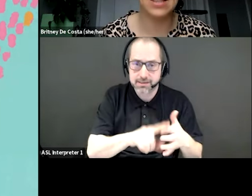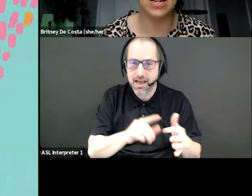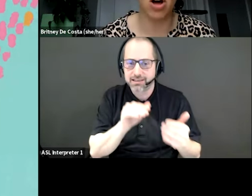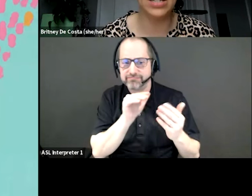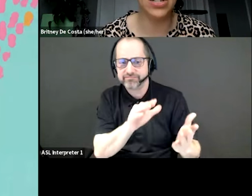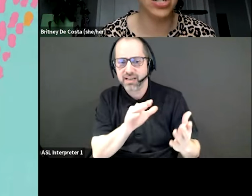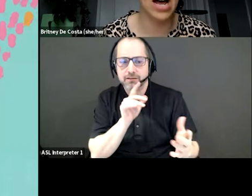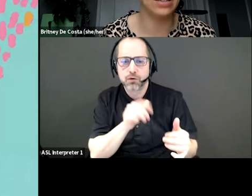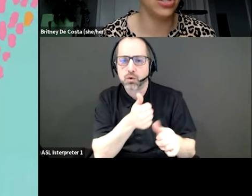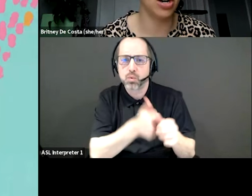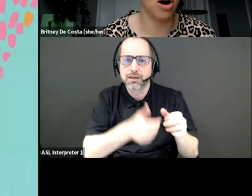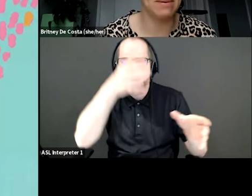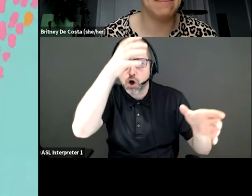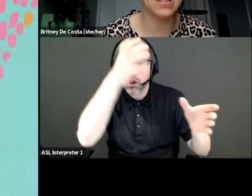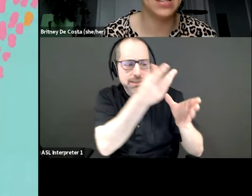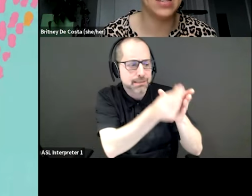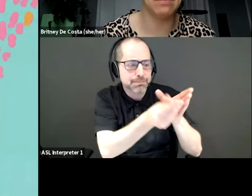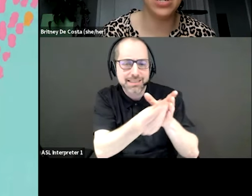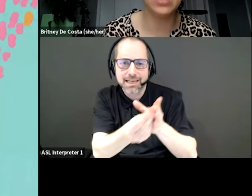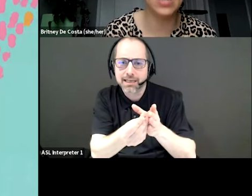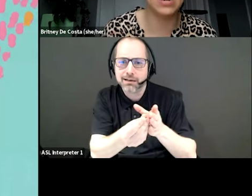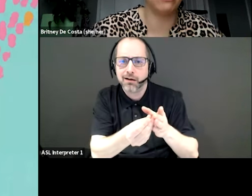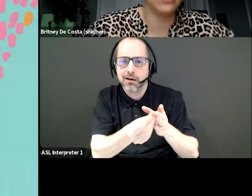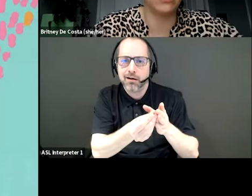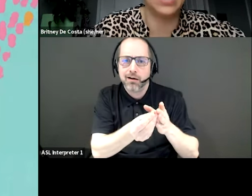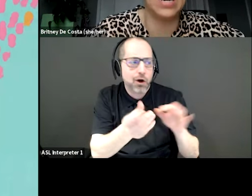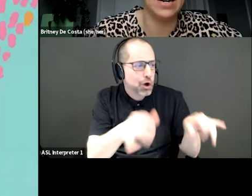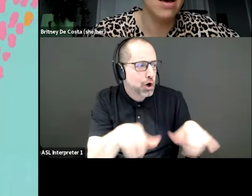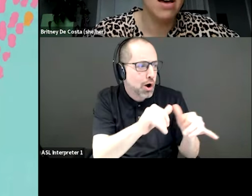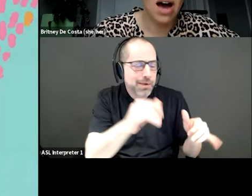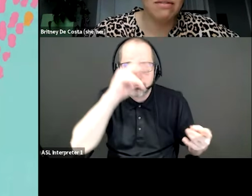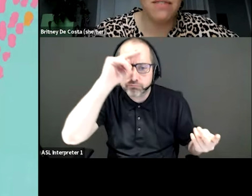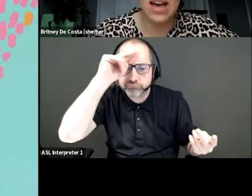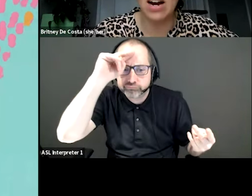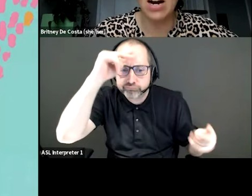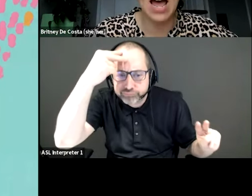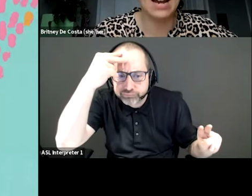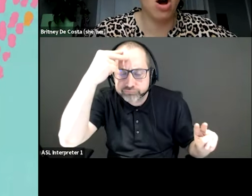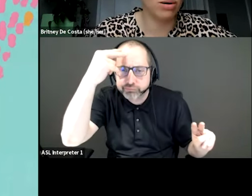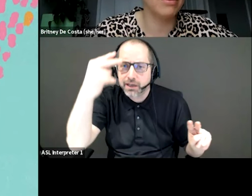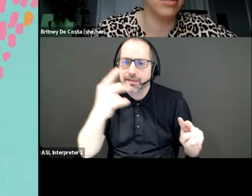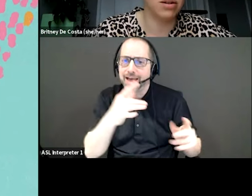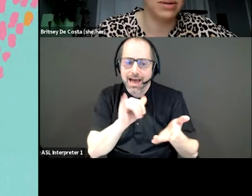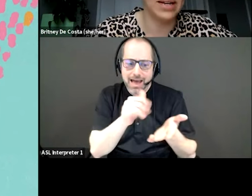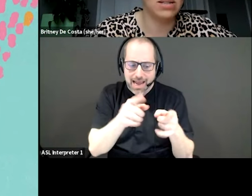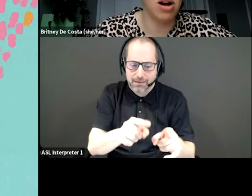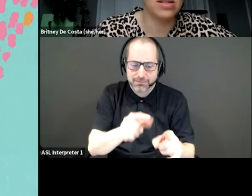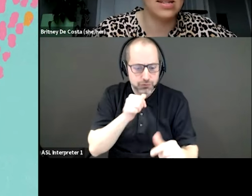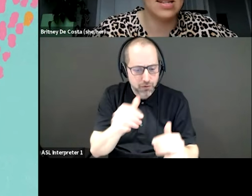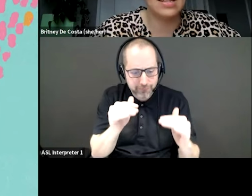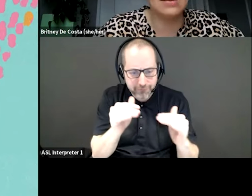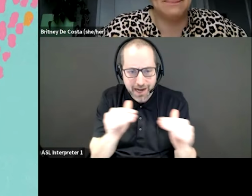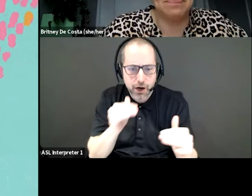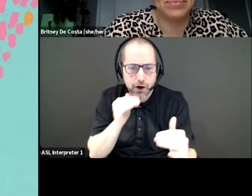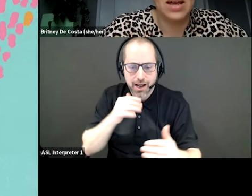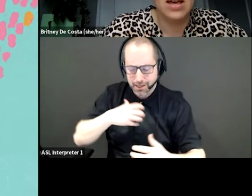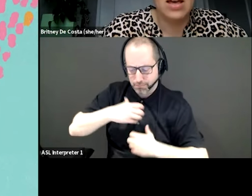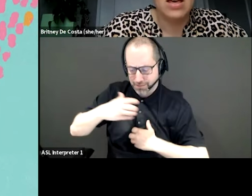gaps in the knowledge and challenging common misconceptions that have resulted in unfair and harmful complaints